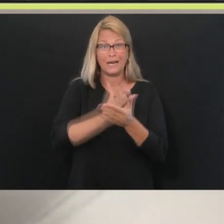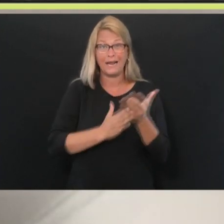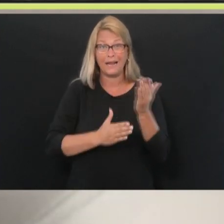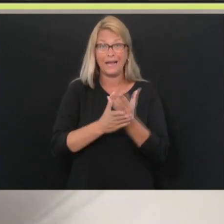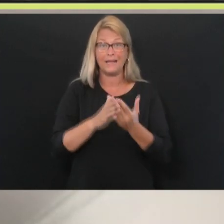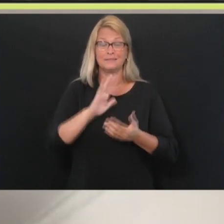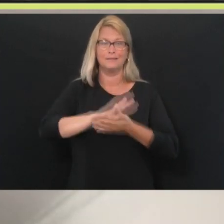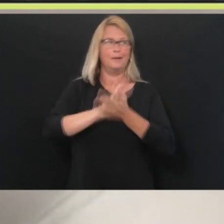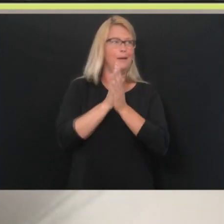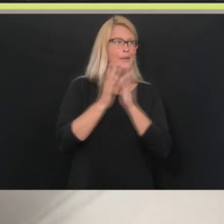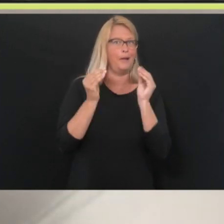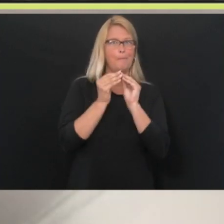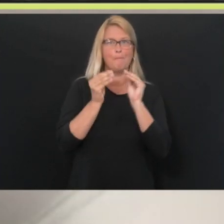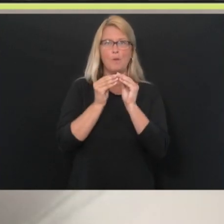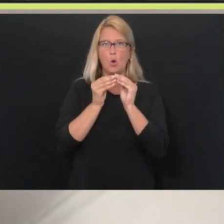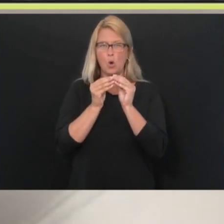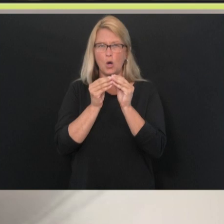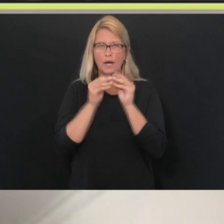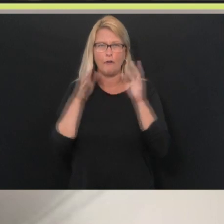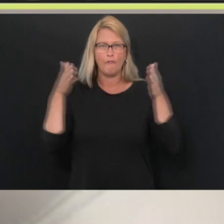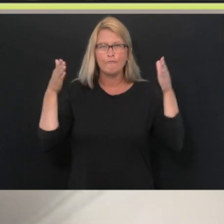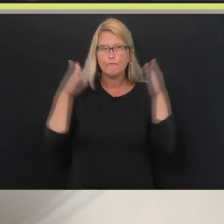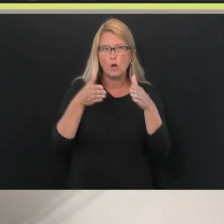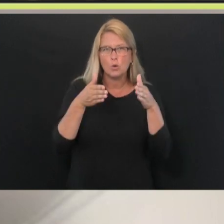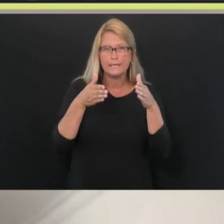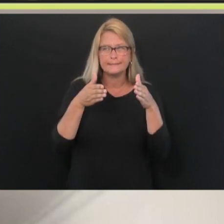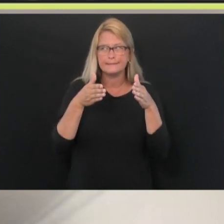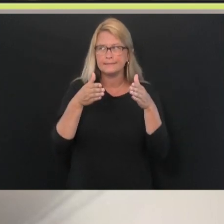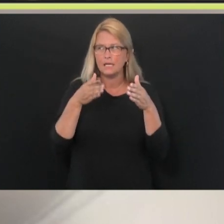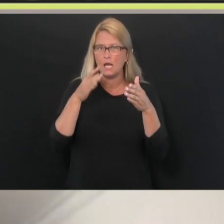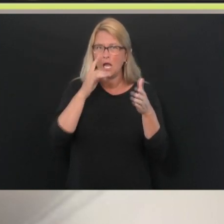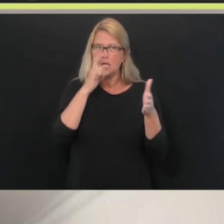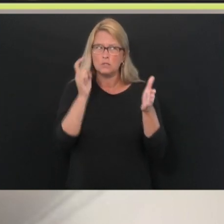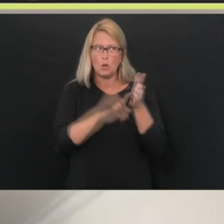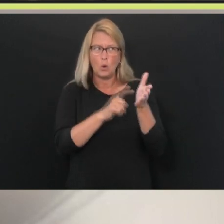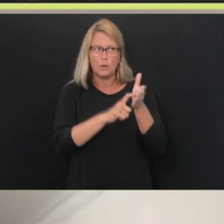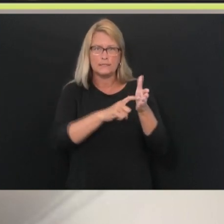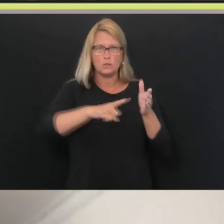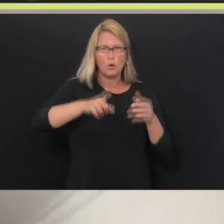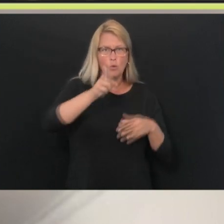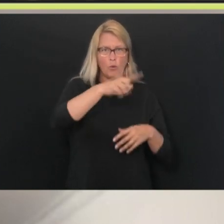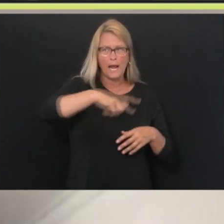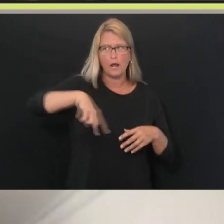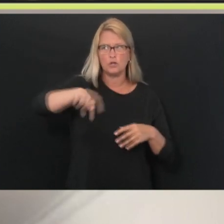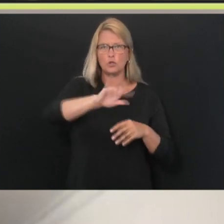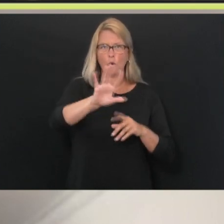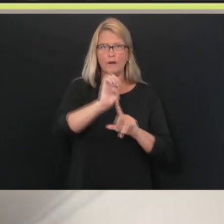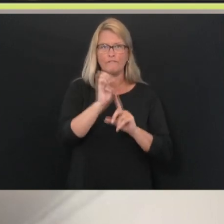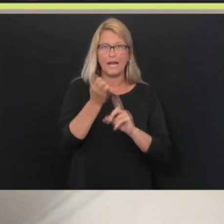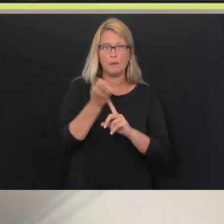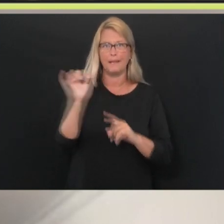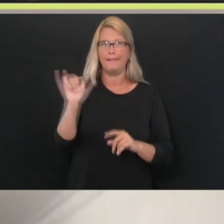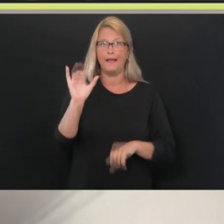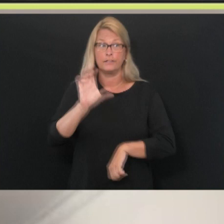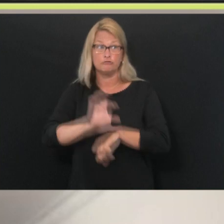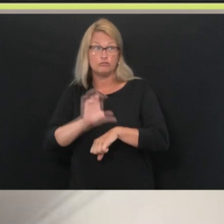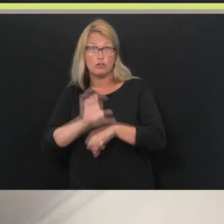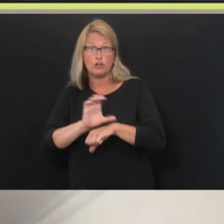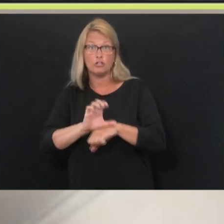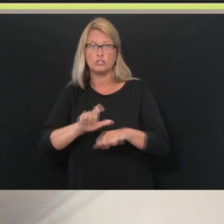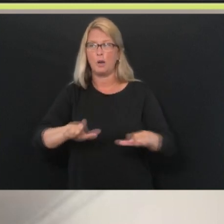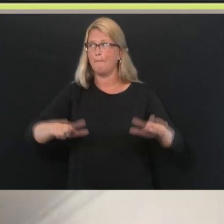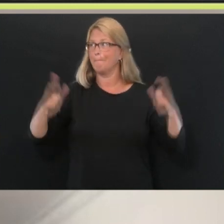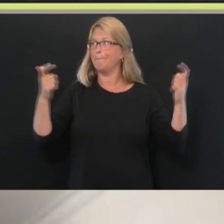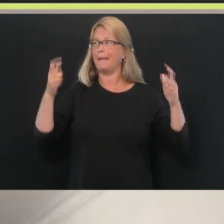and more conscious and more cognizant of the environments we're in. So for instance, churches and other big